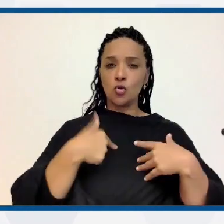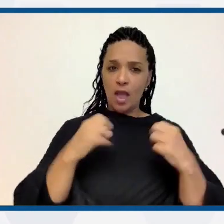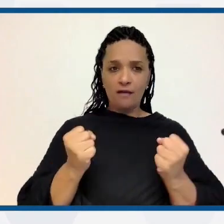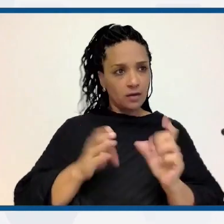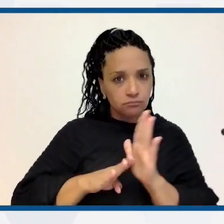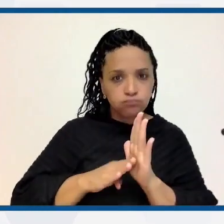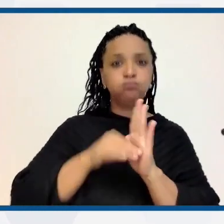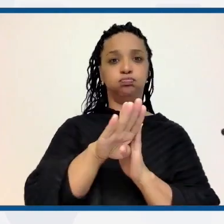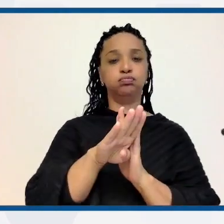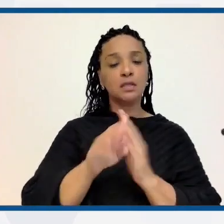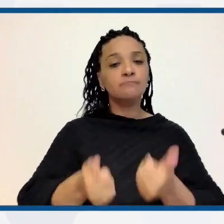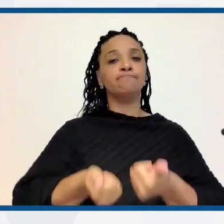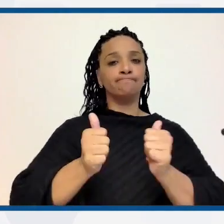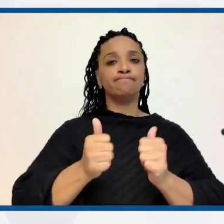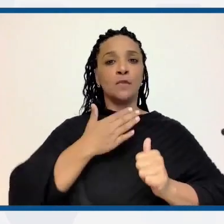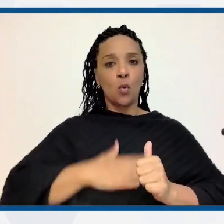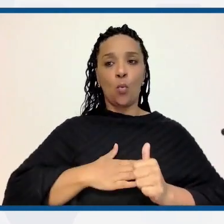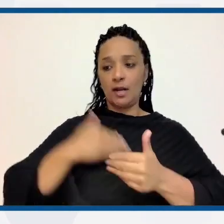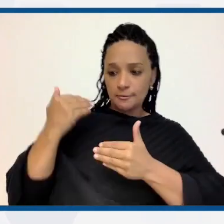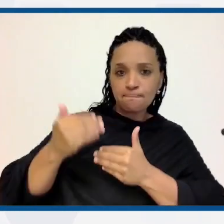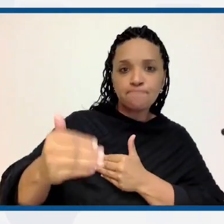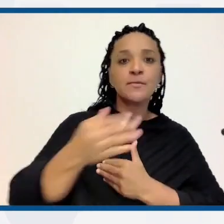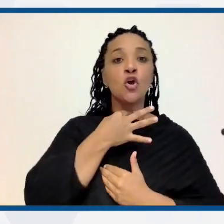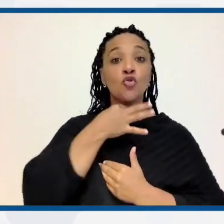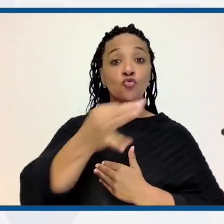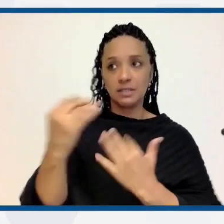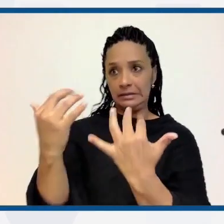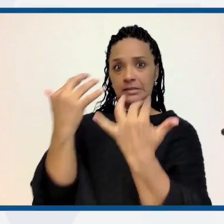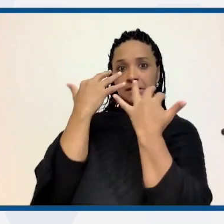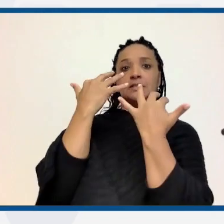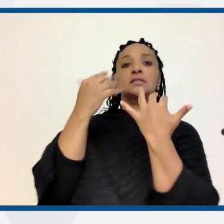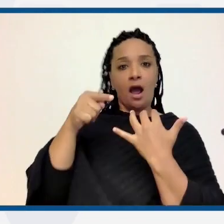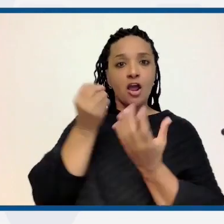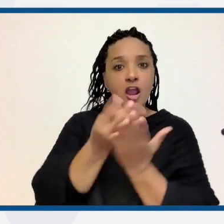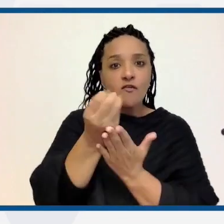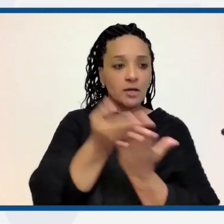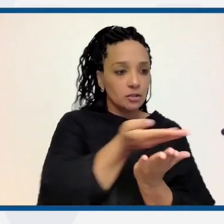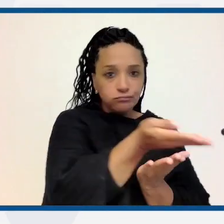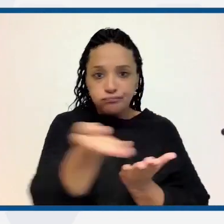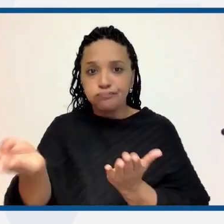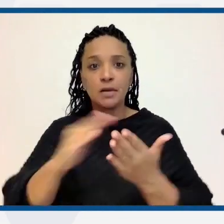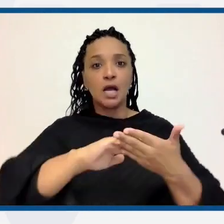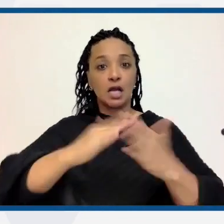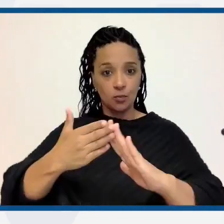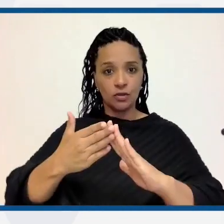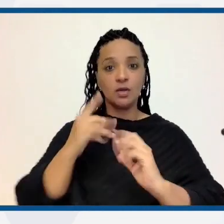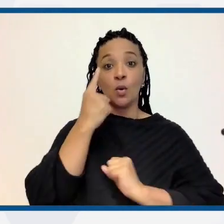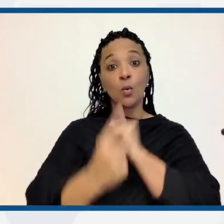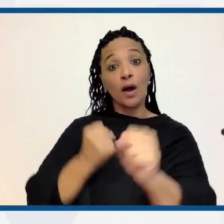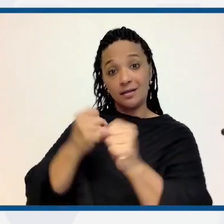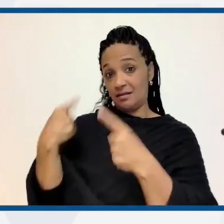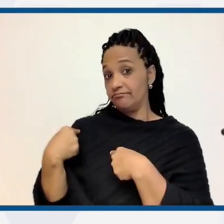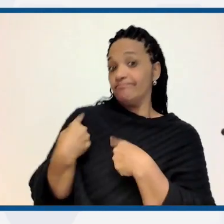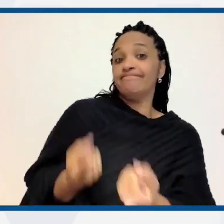getting granular risk information into the hands of communities. This past year alone, FEMA, in partnership with the